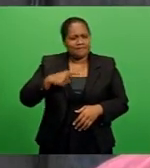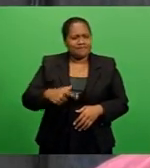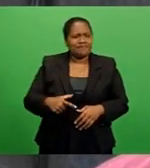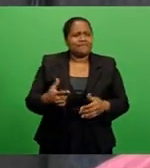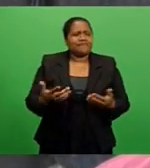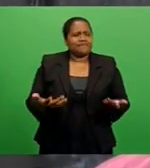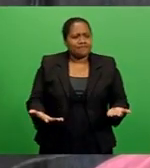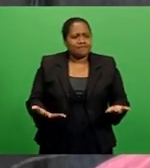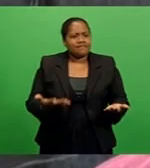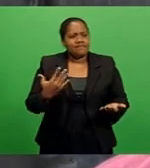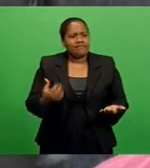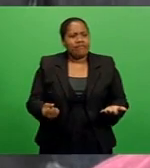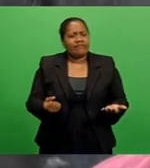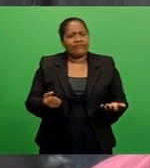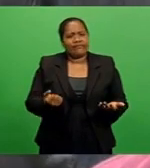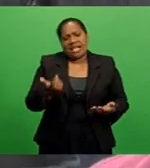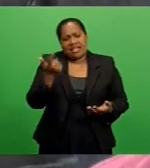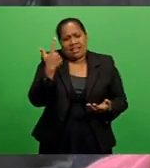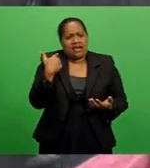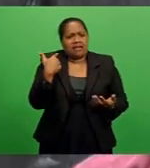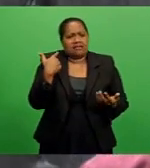there's a lack of